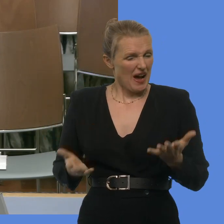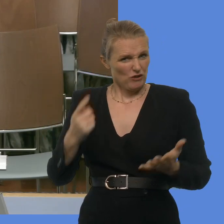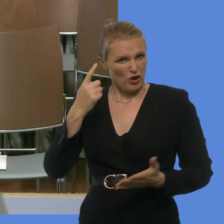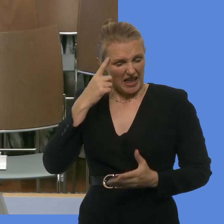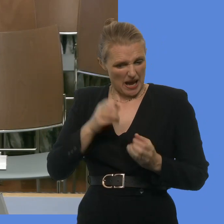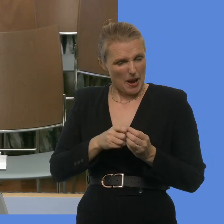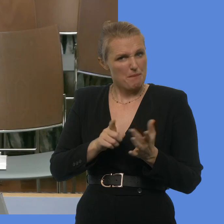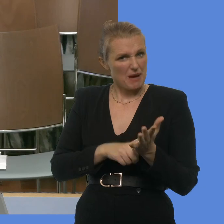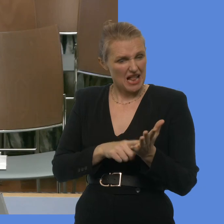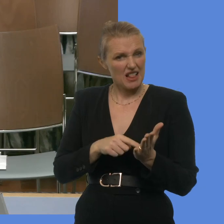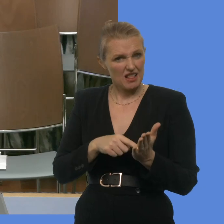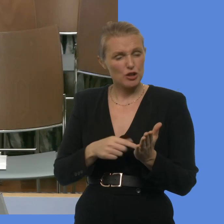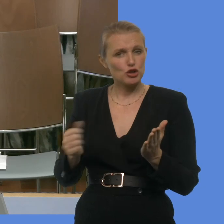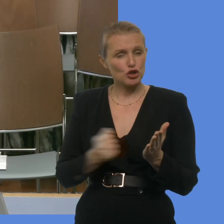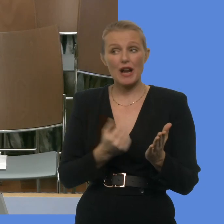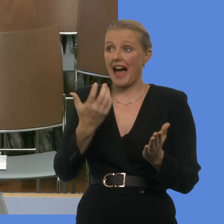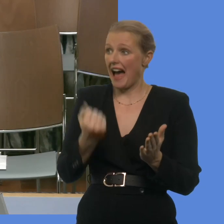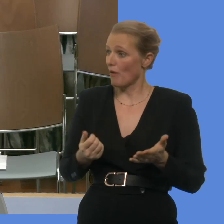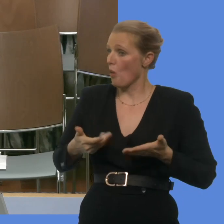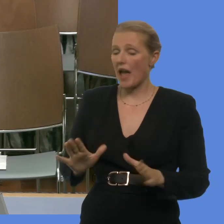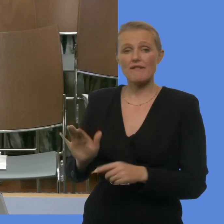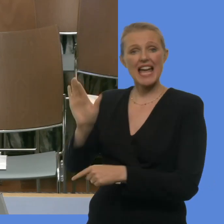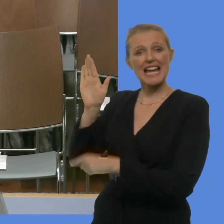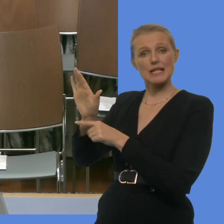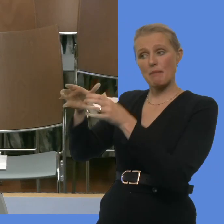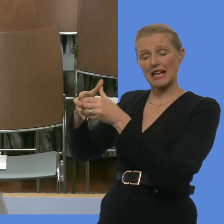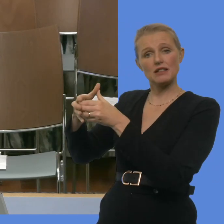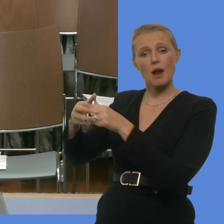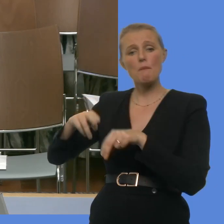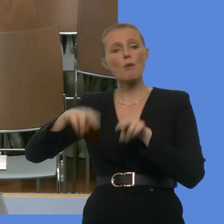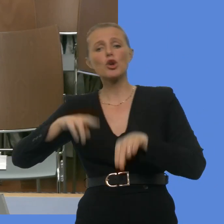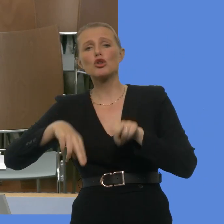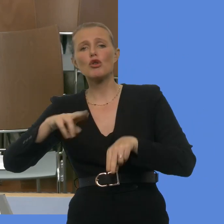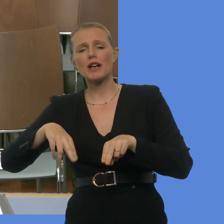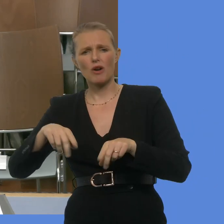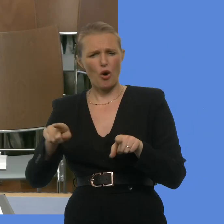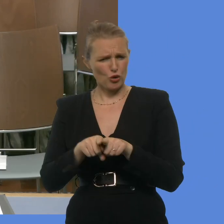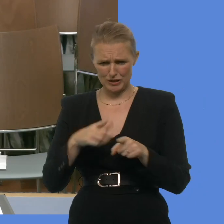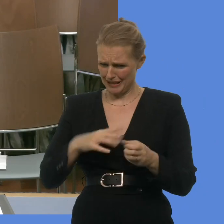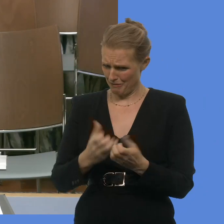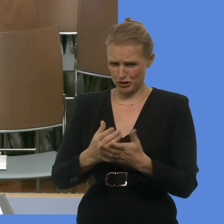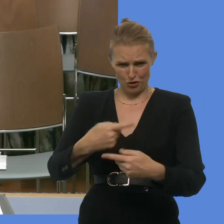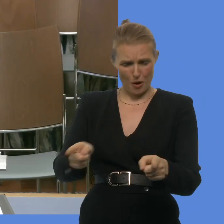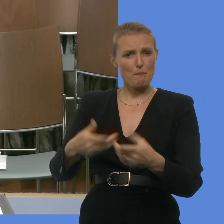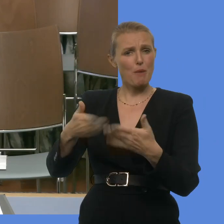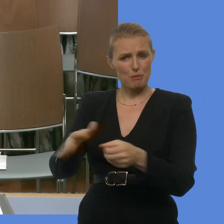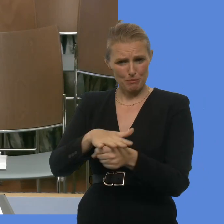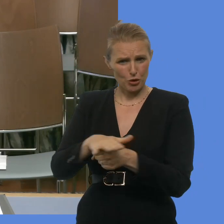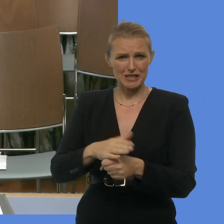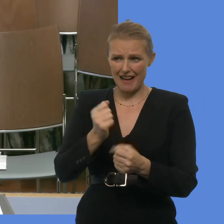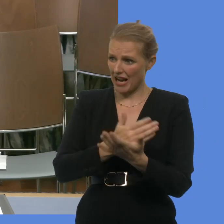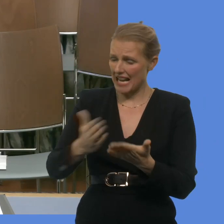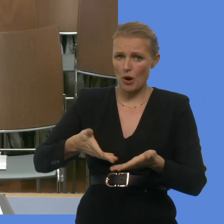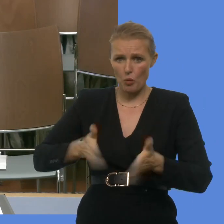should introduce an independent monitoring body and a need for clear accountability mechanisms for public bodies.